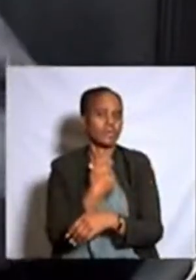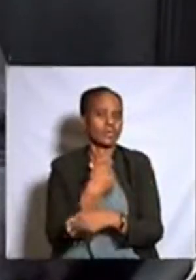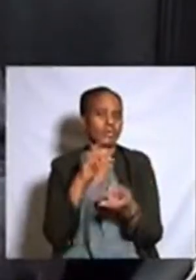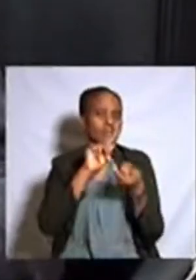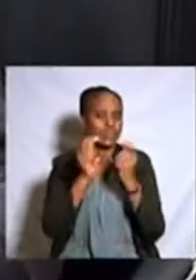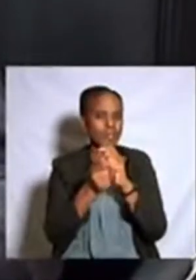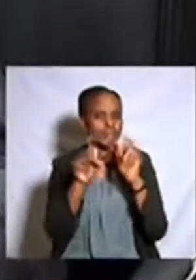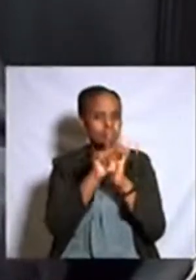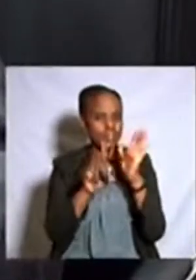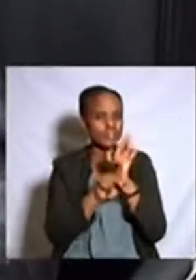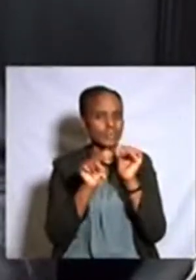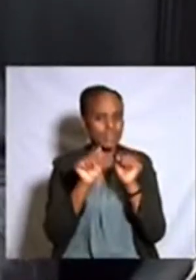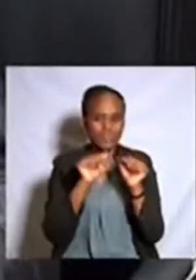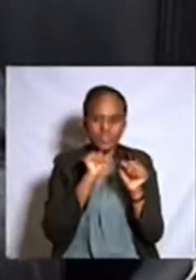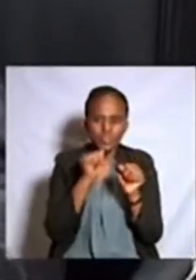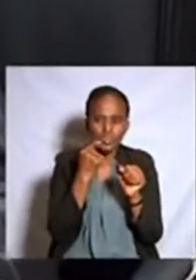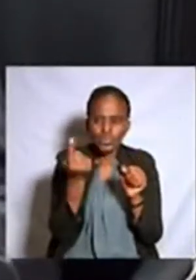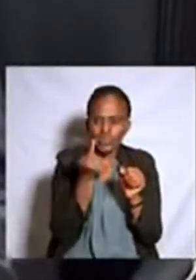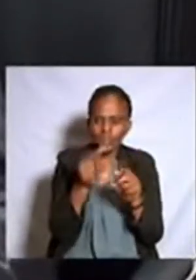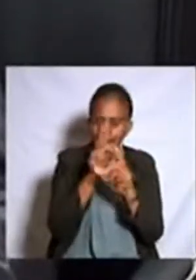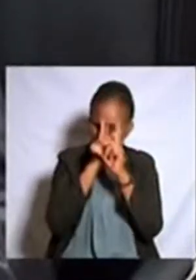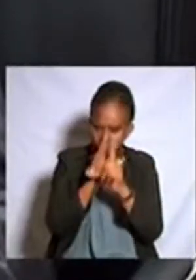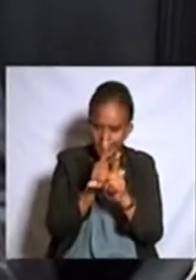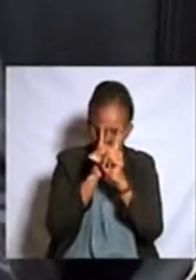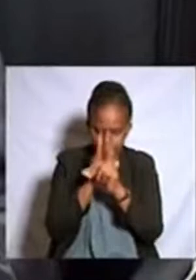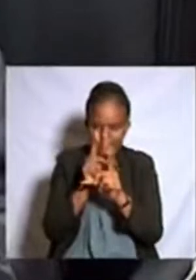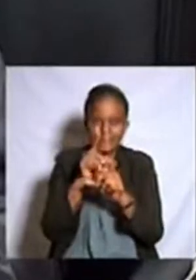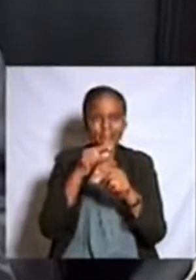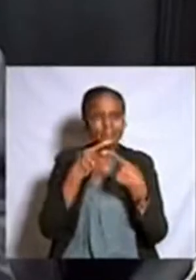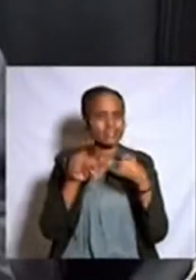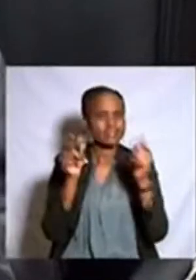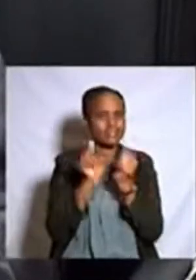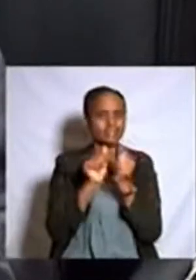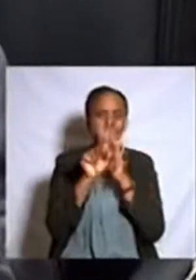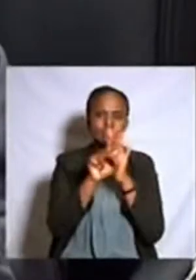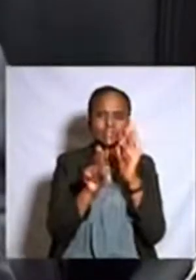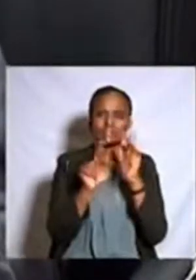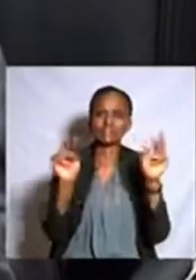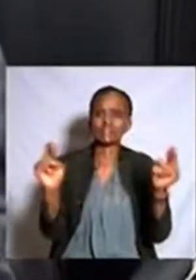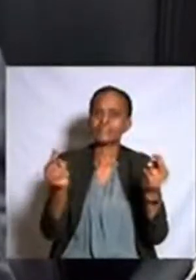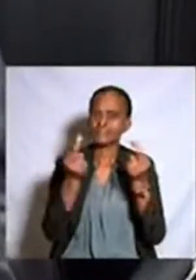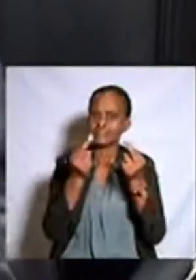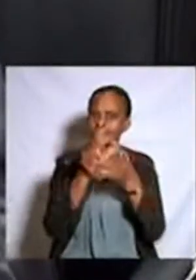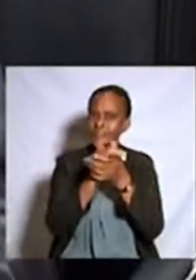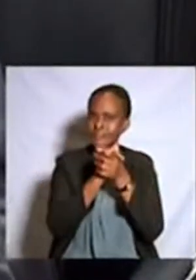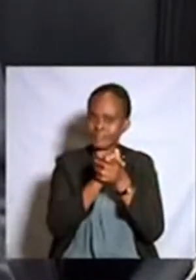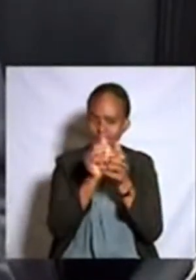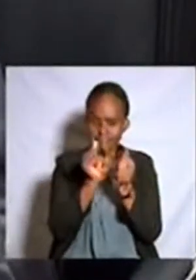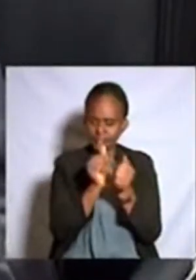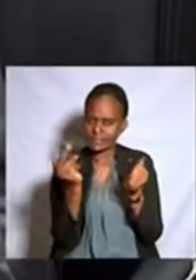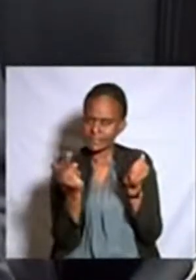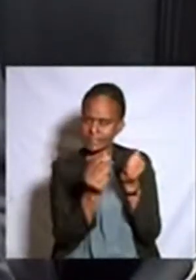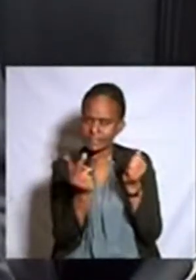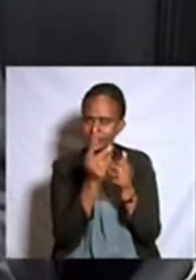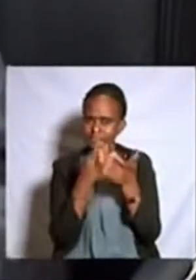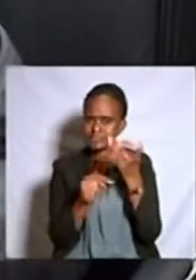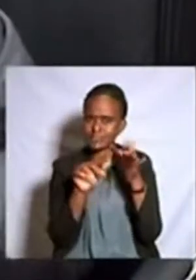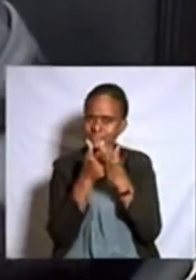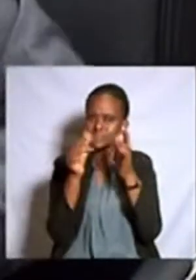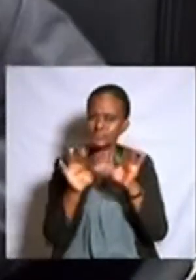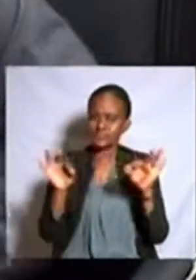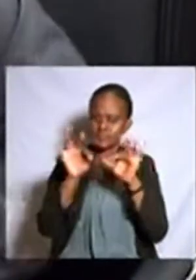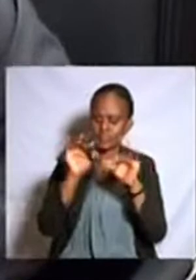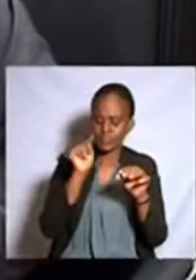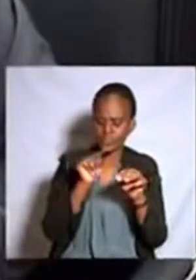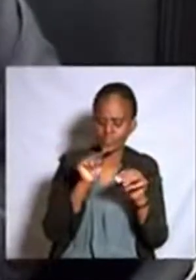the policy, not to make decisions that contradict the policy. So can we reconcile what this statement means here and how it was relevant to